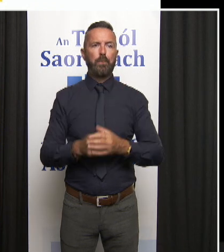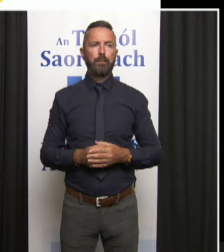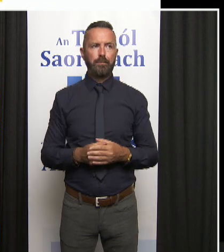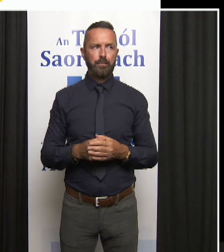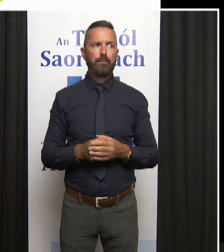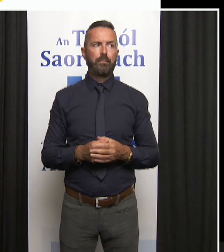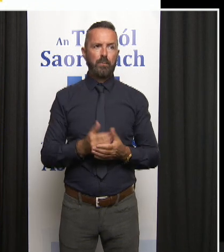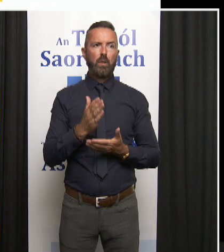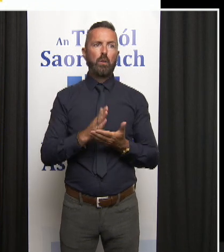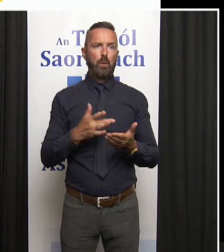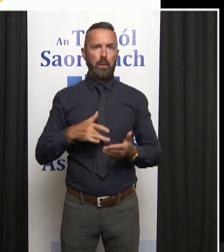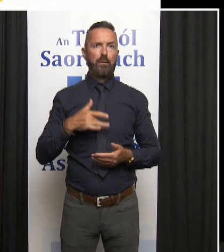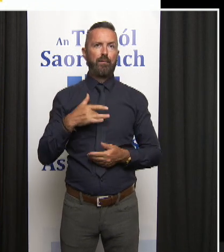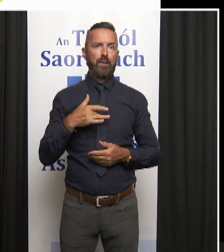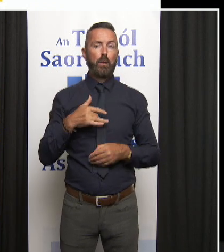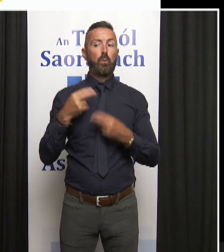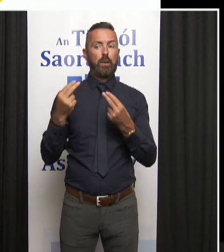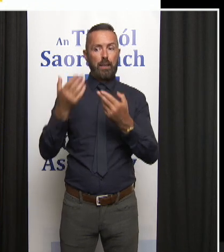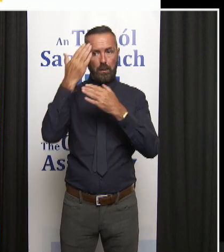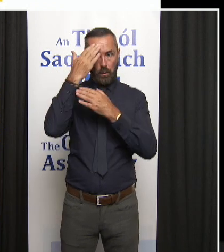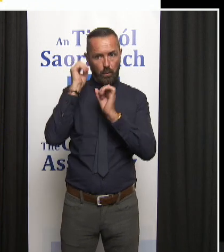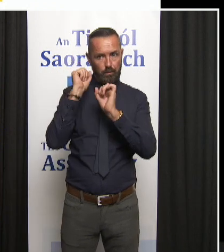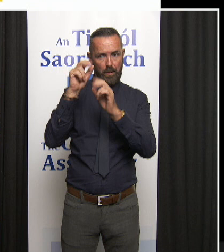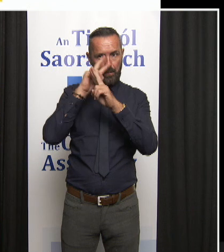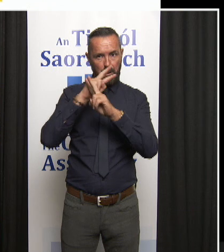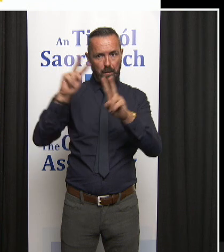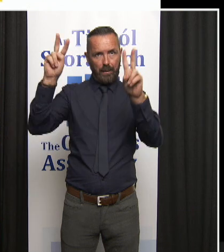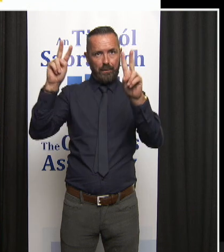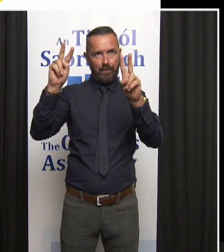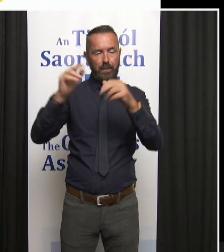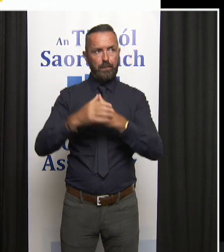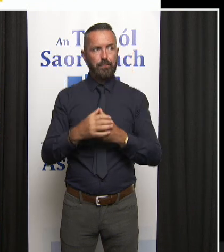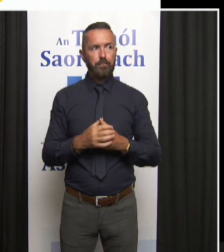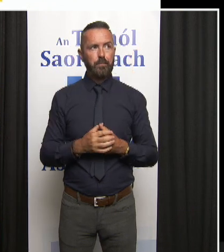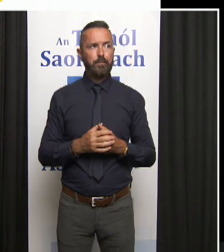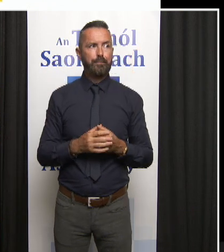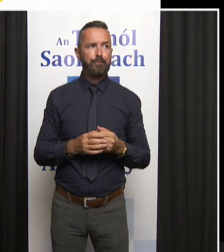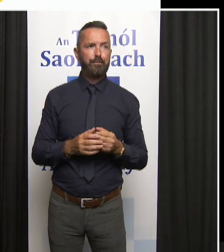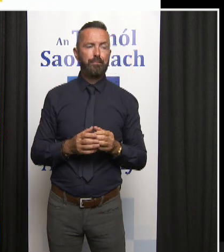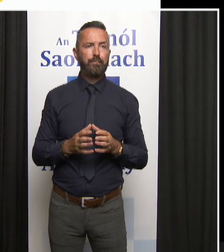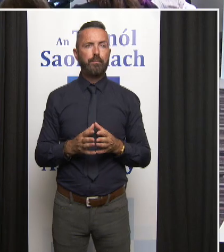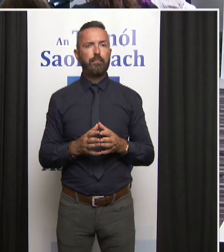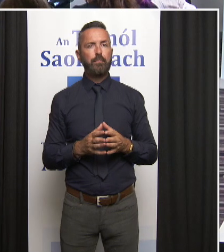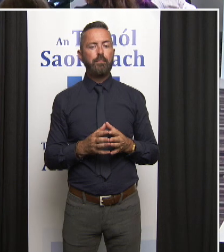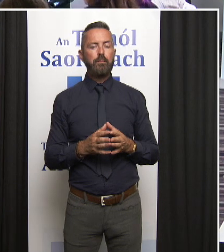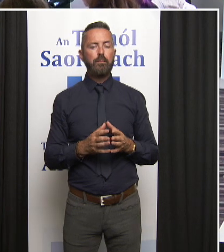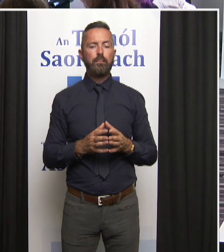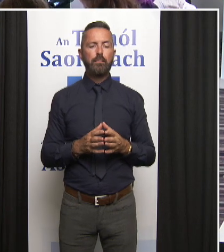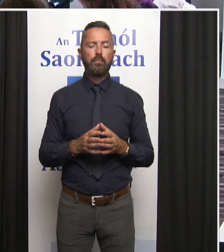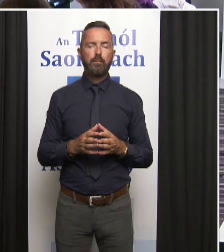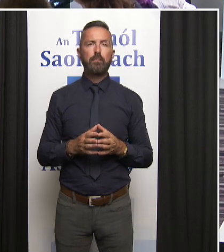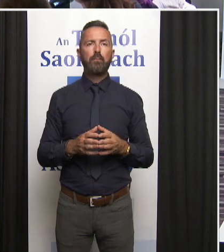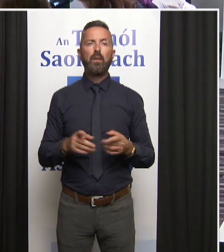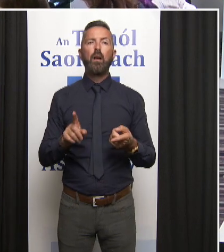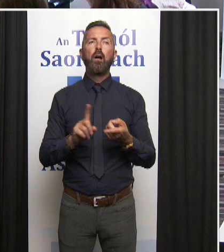But some of us felt that it was informative to know what political party or ideology lines that a mayor would operate on.